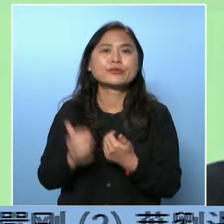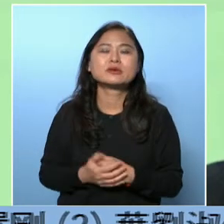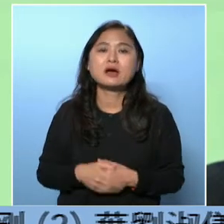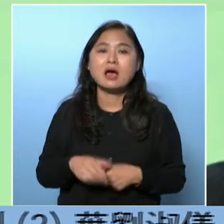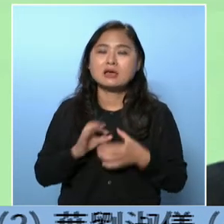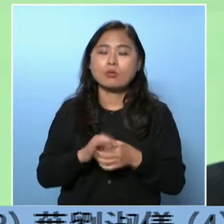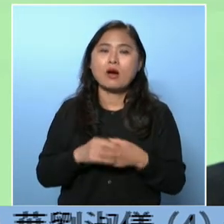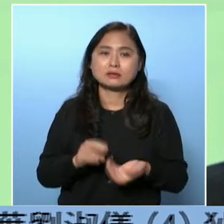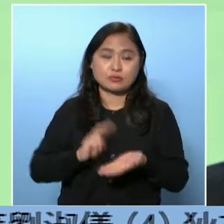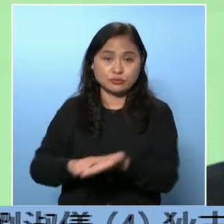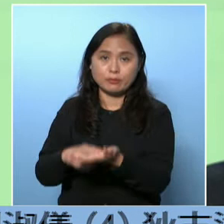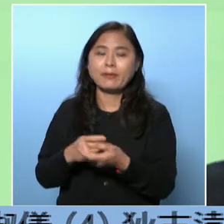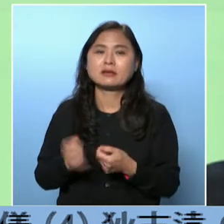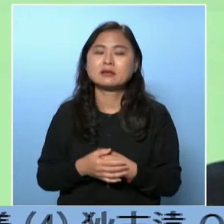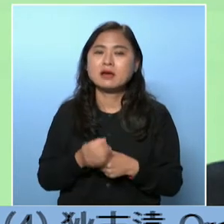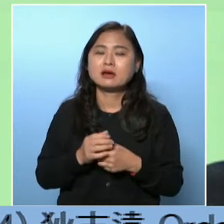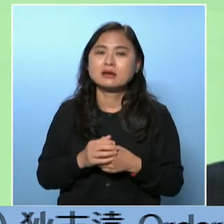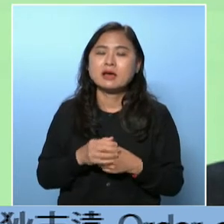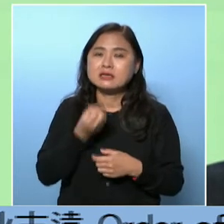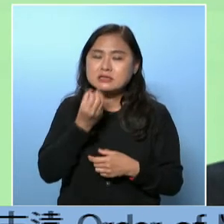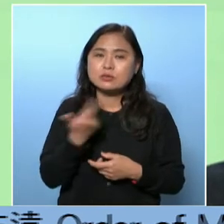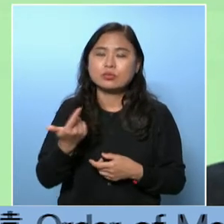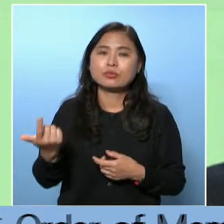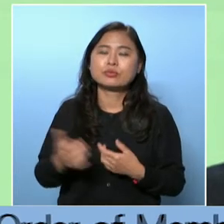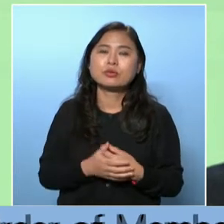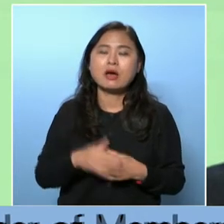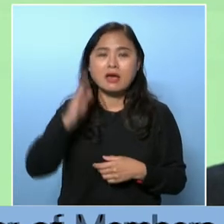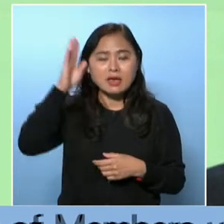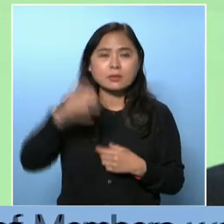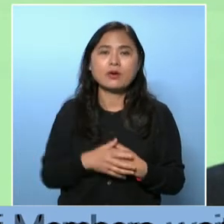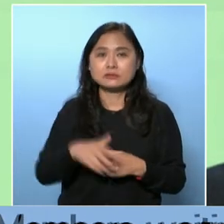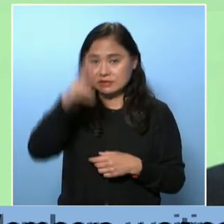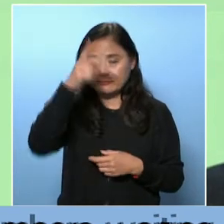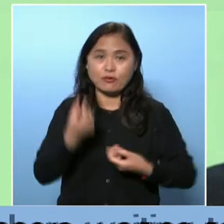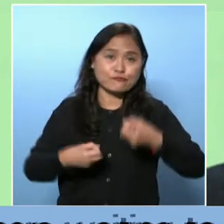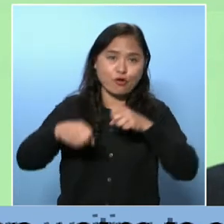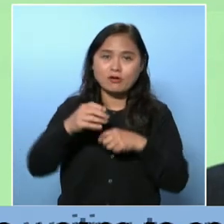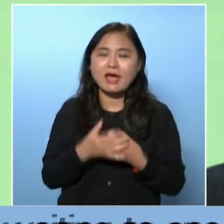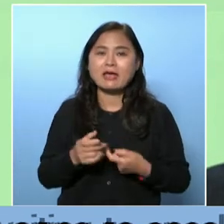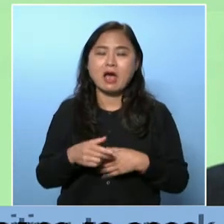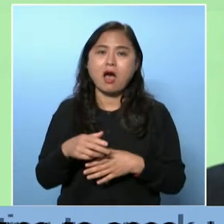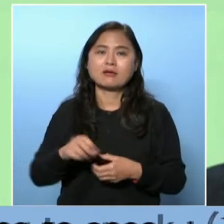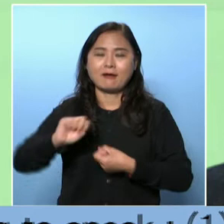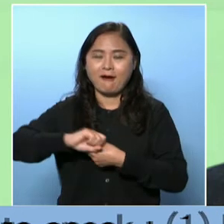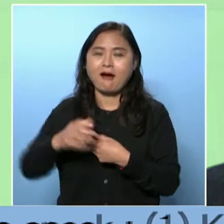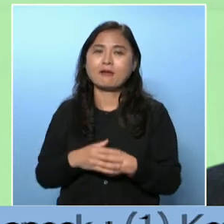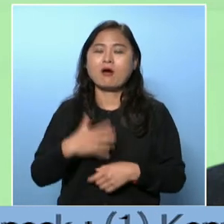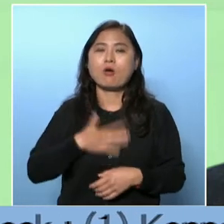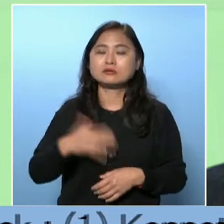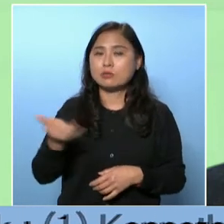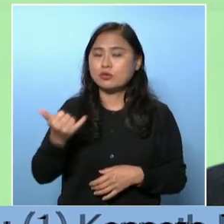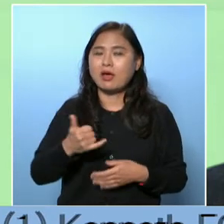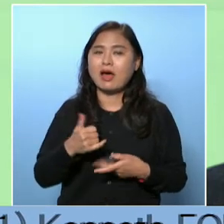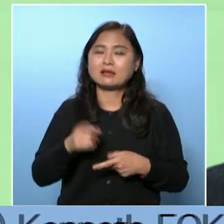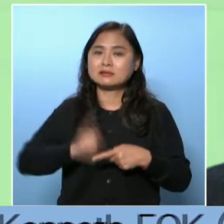to this important information. I've asked the government to consider a number of suggestions. For example, making the